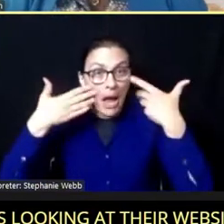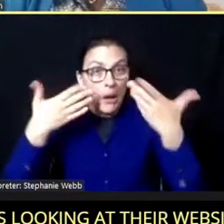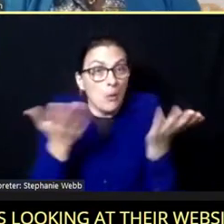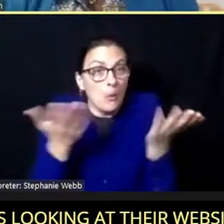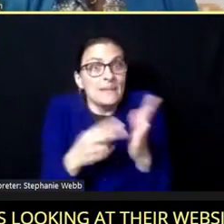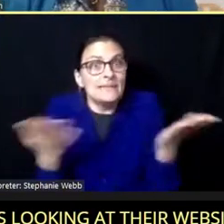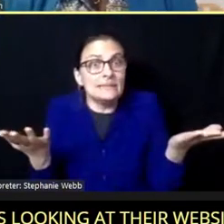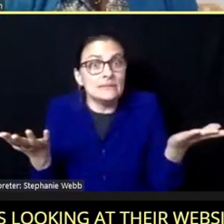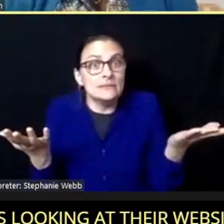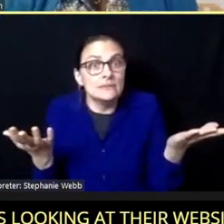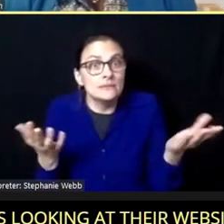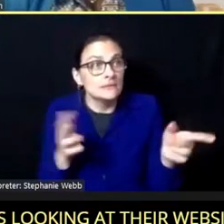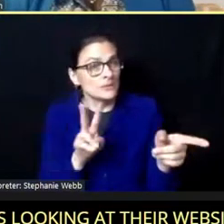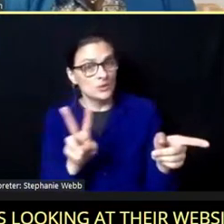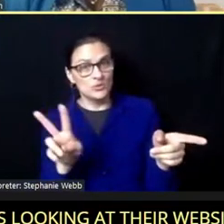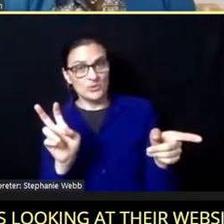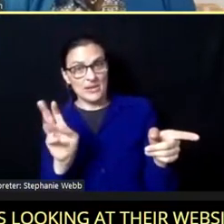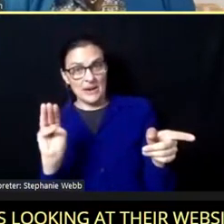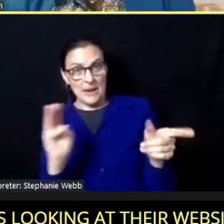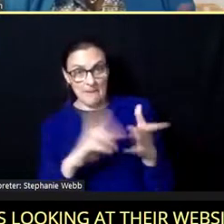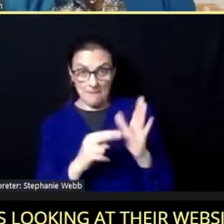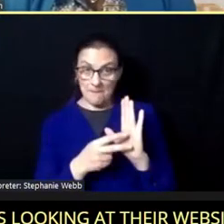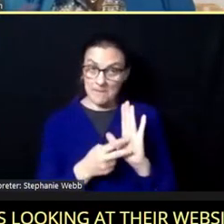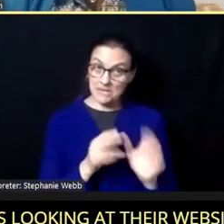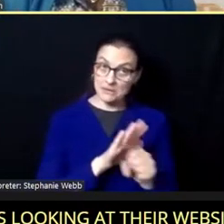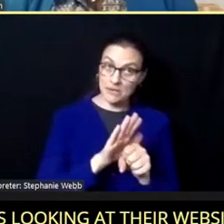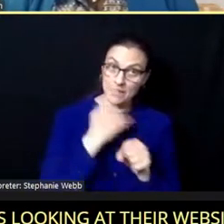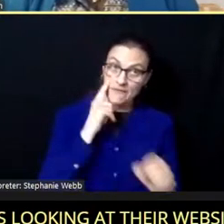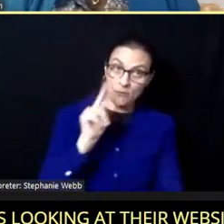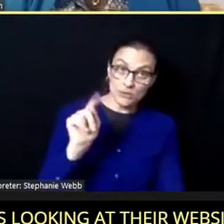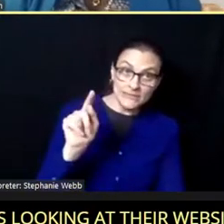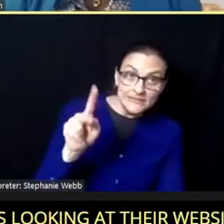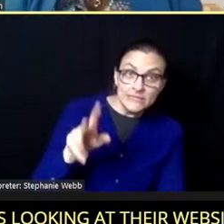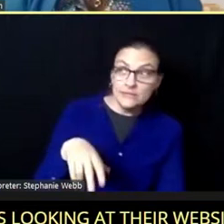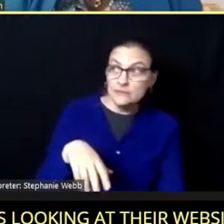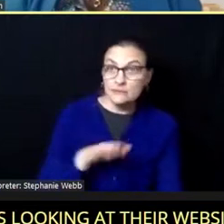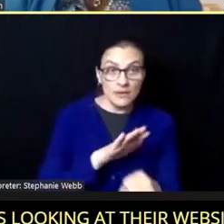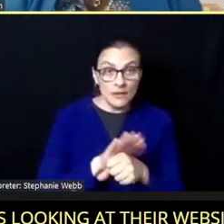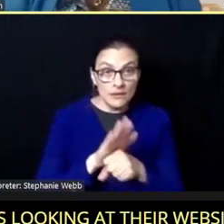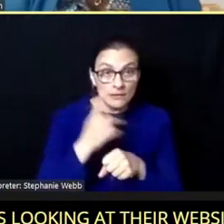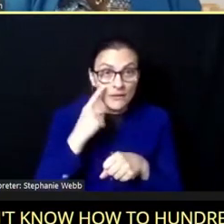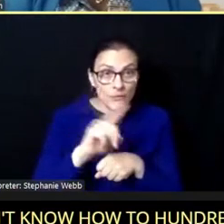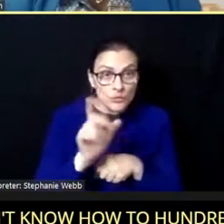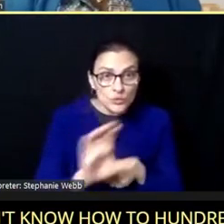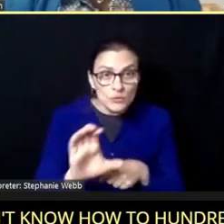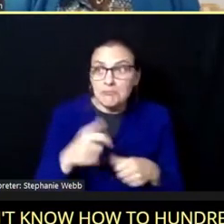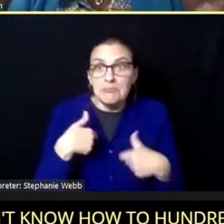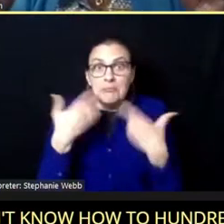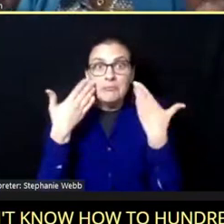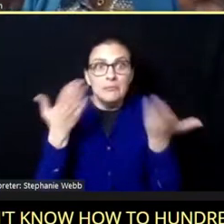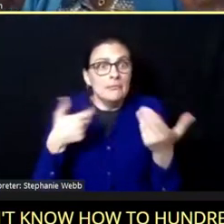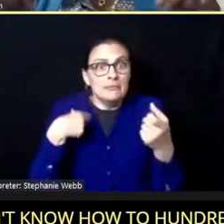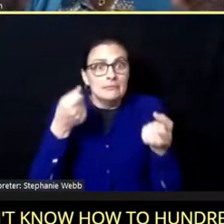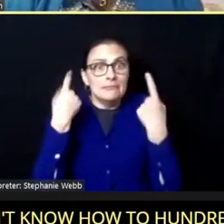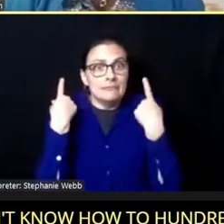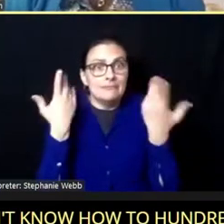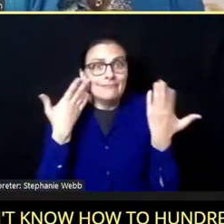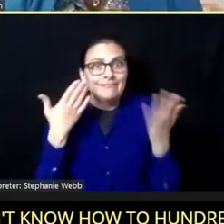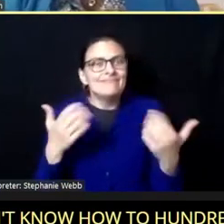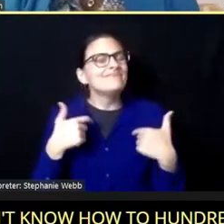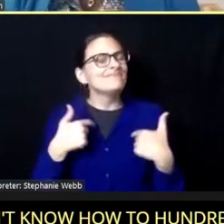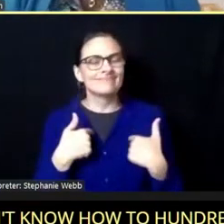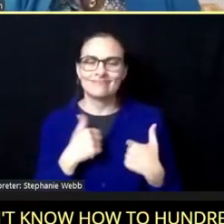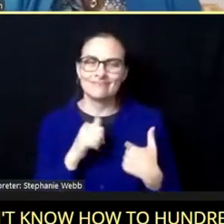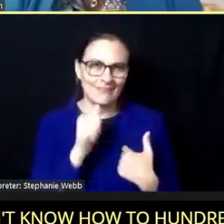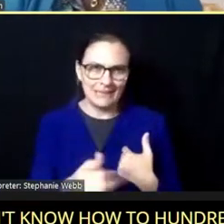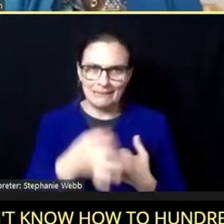200M? I have no idea what they're talking about. I'm not really a computer person. I'm kind of your wannabe nerd, self-taught